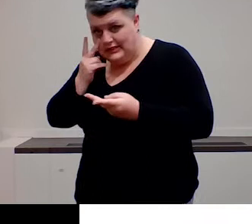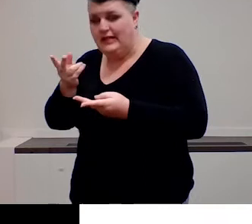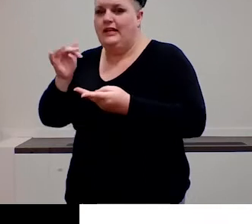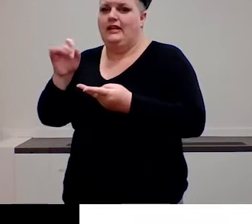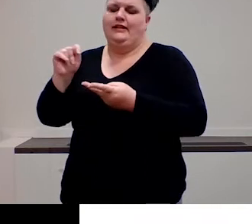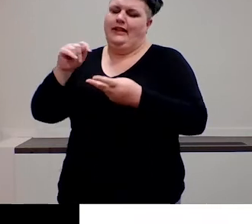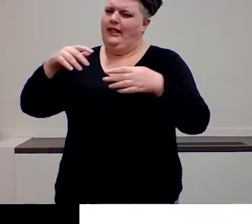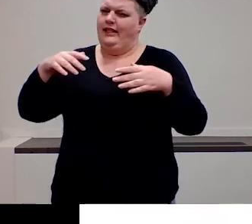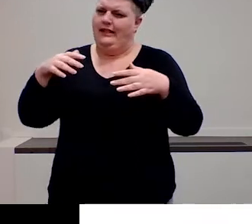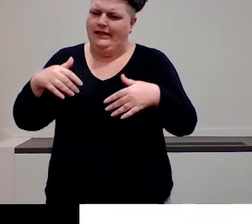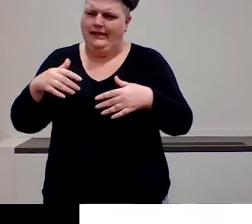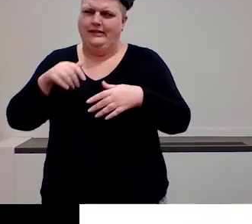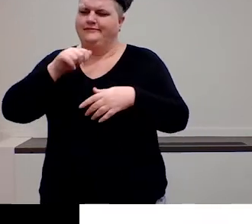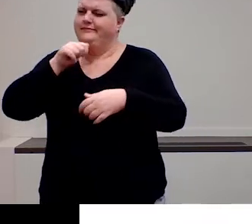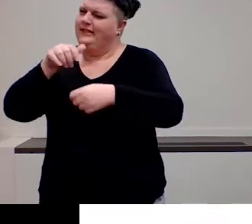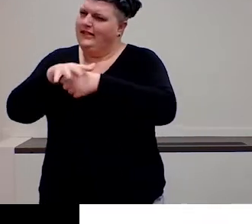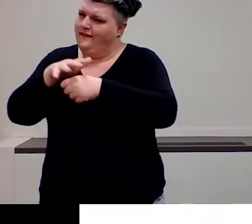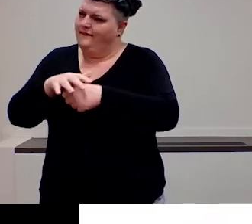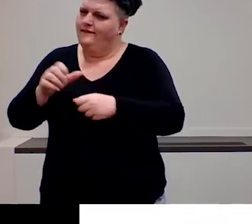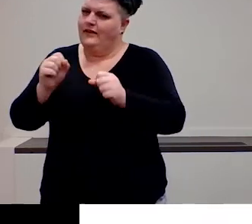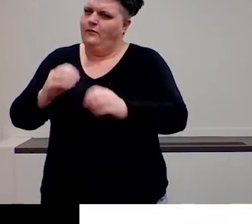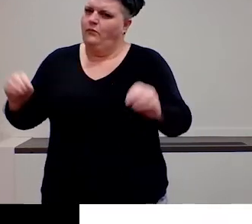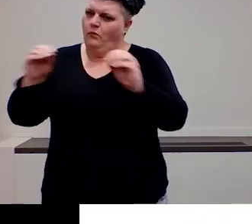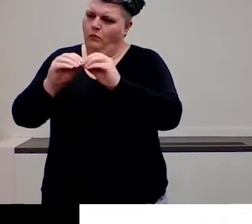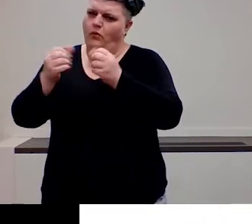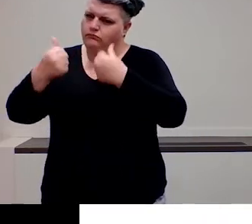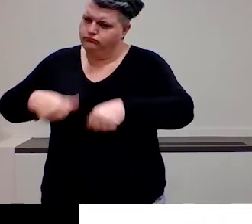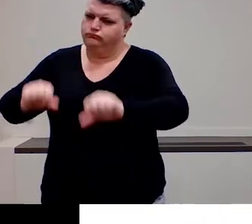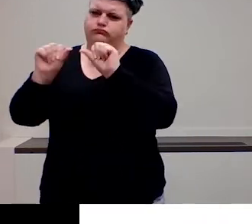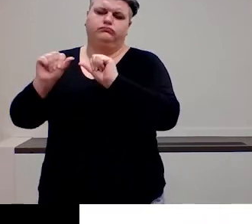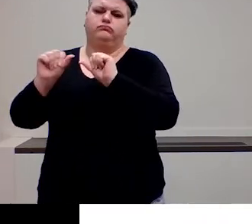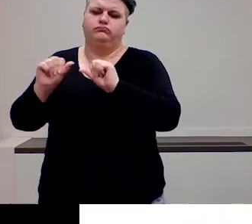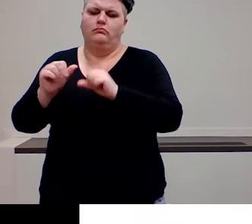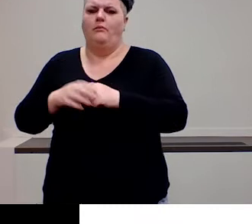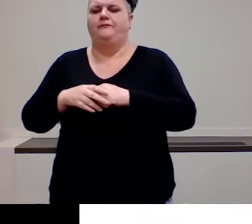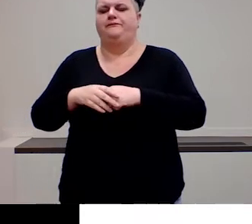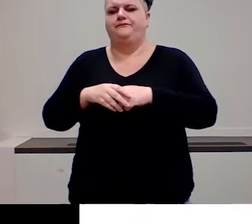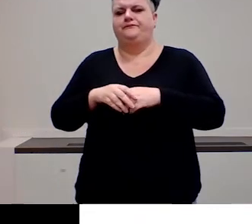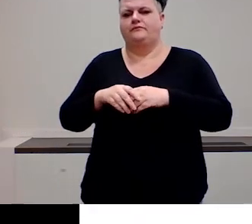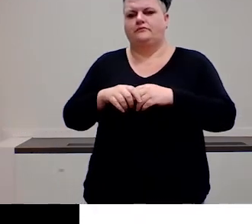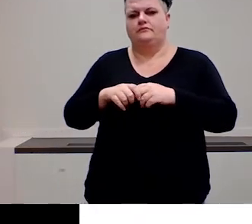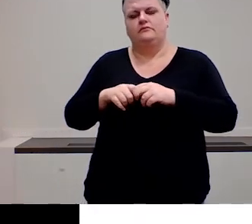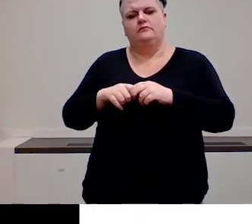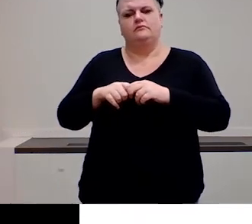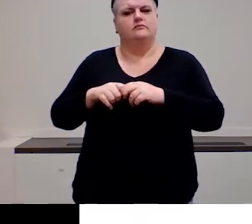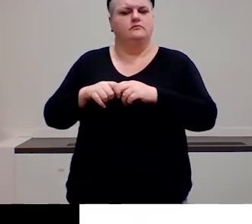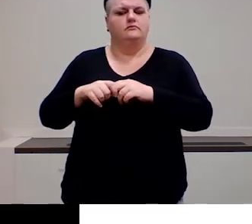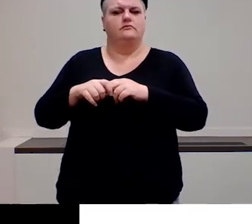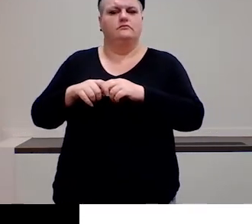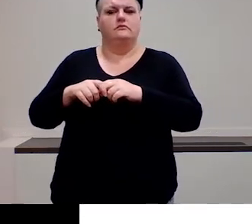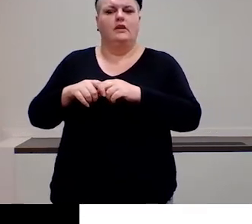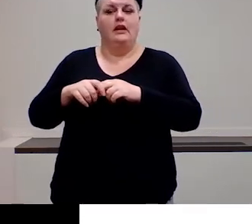actually doing to assist teachers. And, they're going to be scattering to the wind for the summer